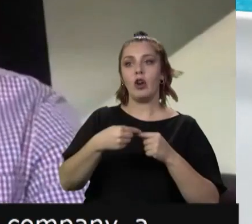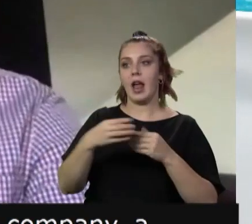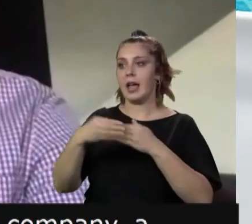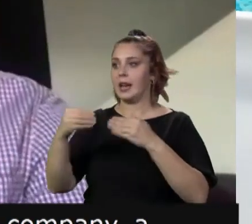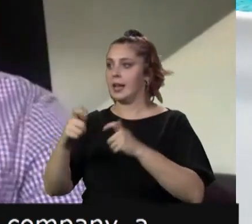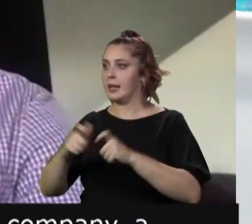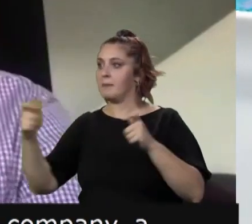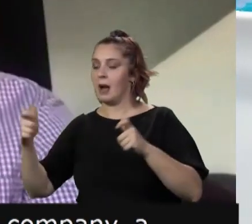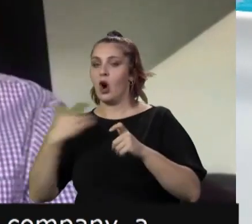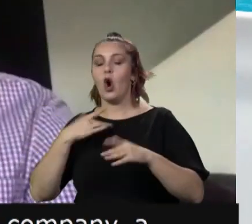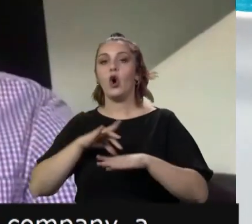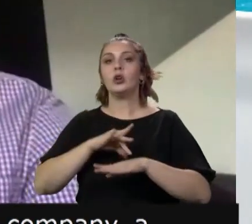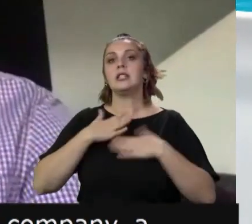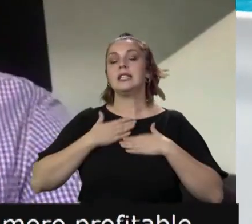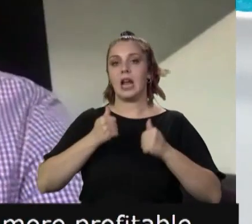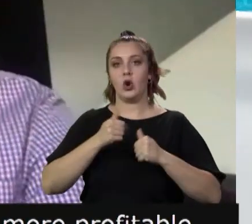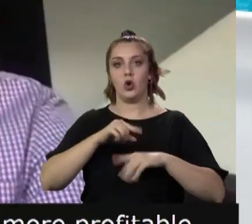on online banking,